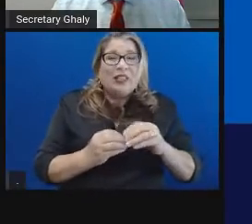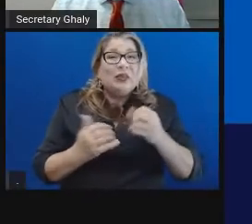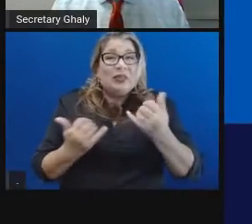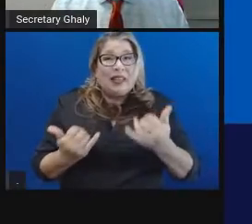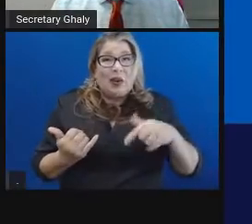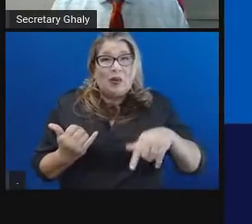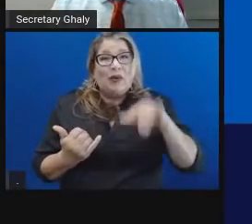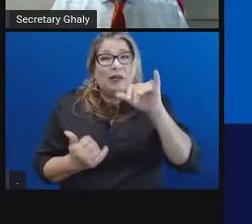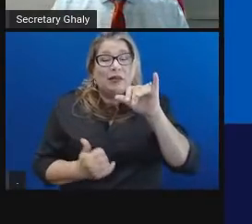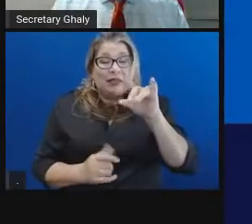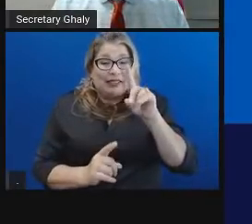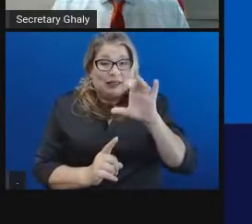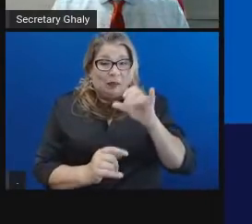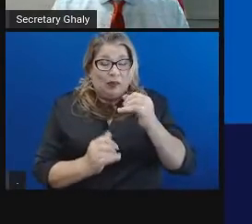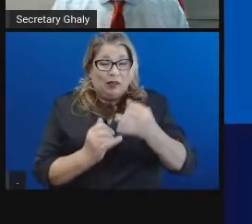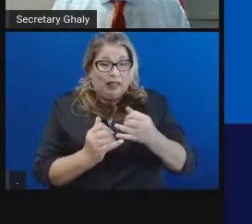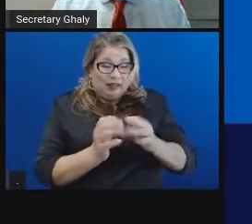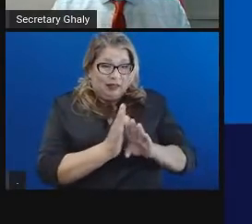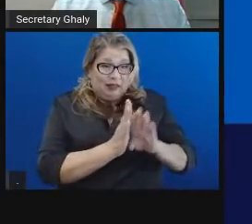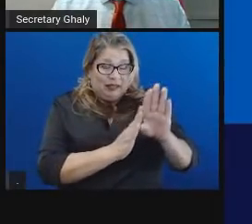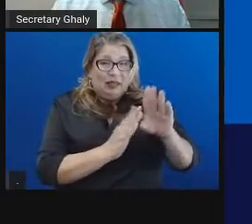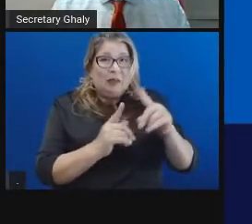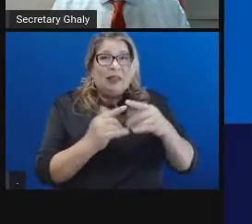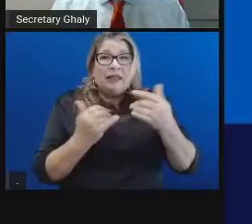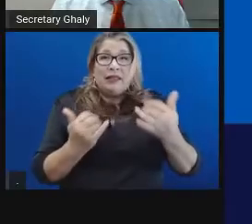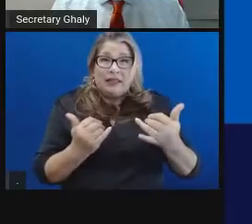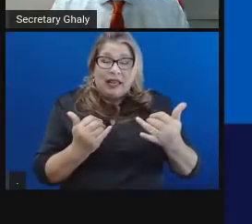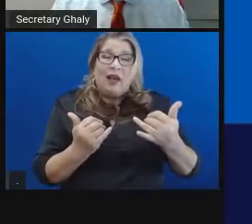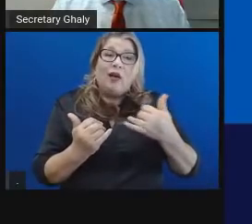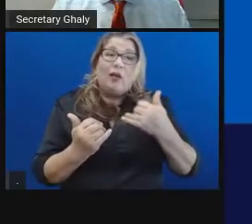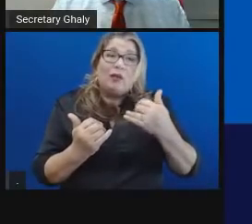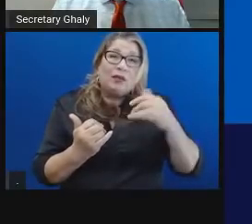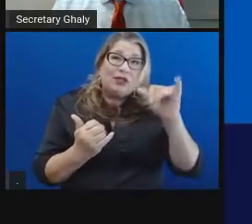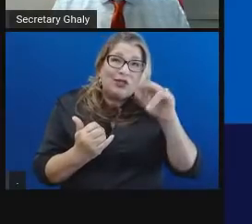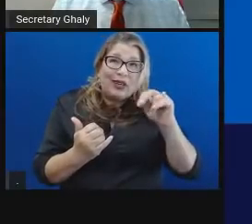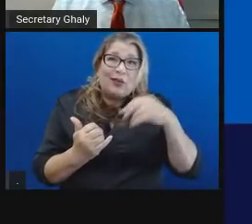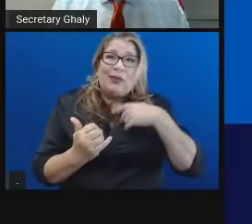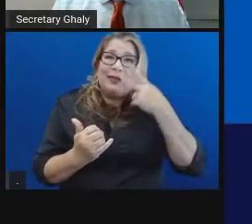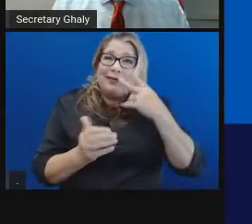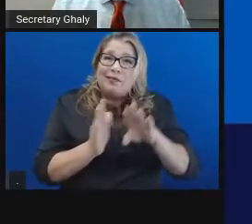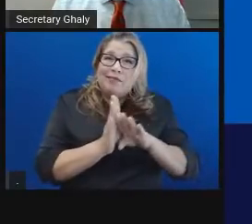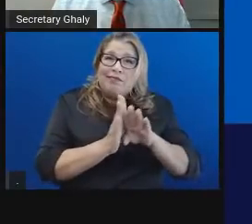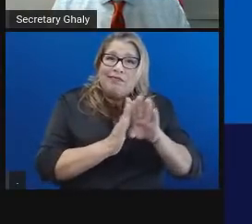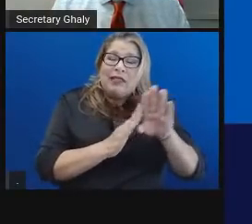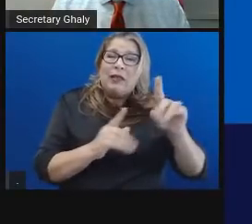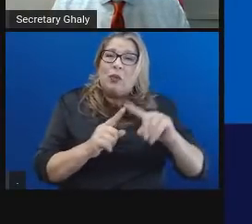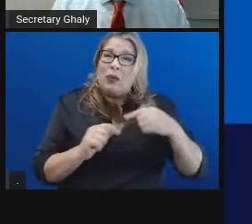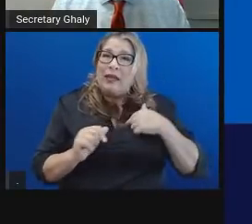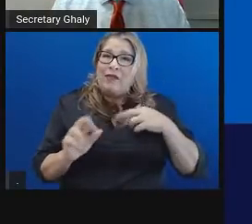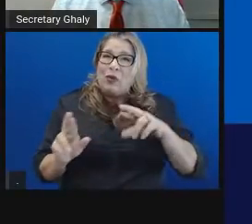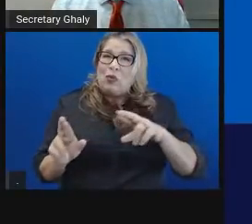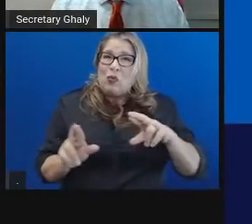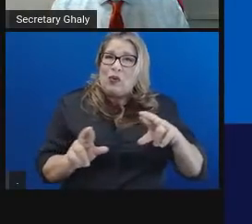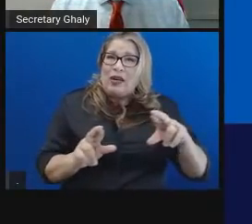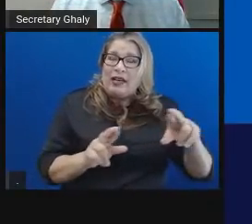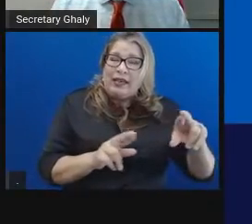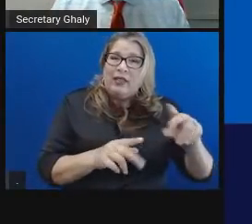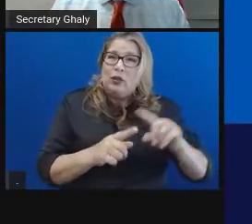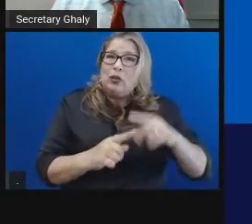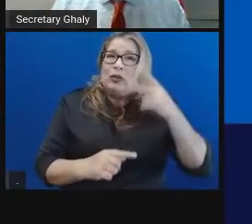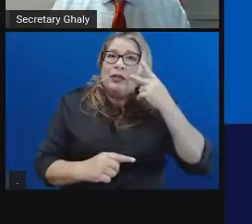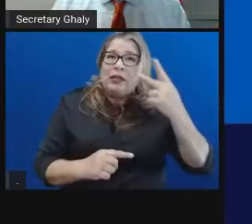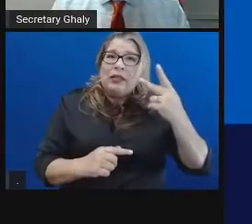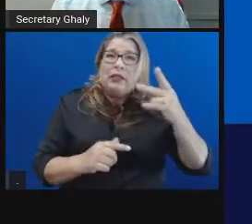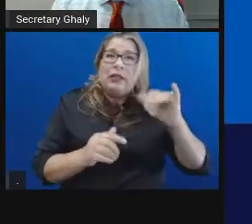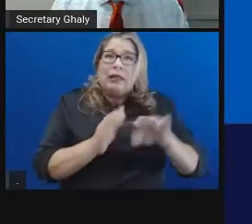for significant impact in the weeks to come. But certainly some of these actions that I'm going to walk through have helped blunt that